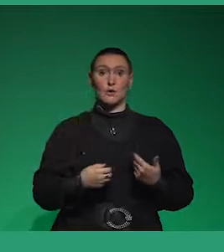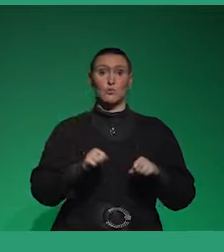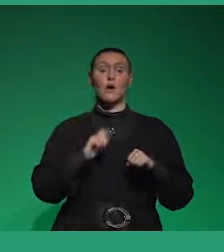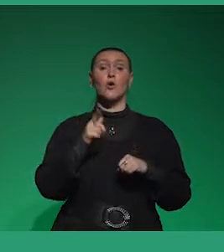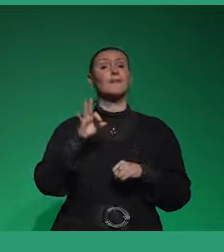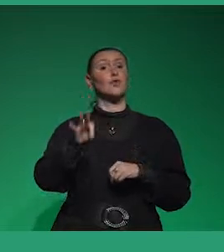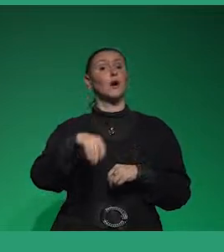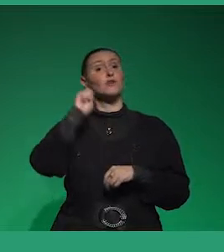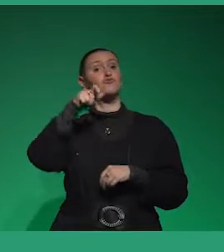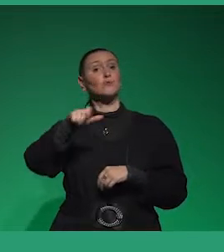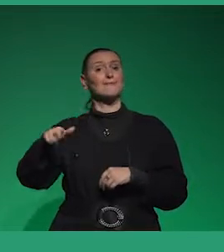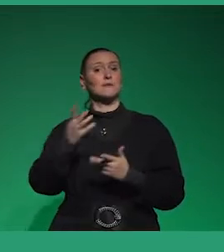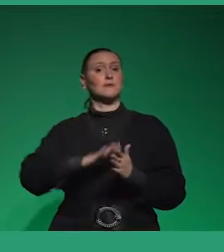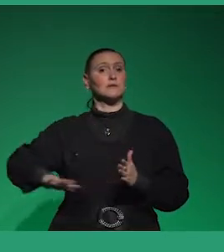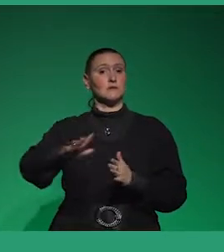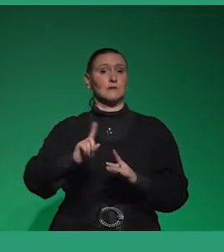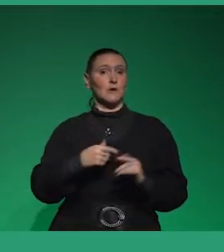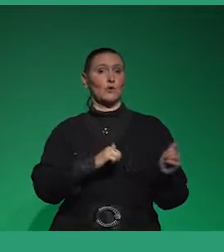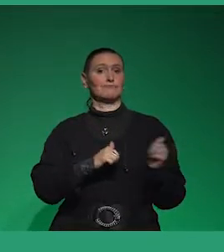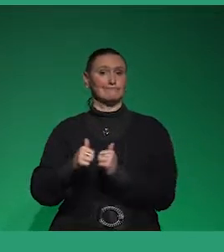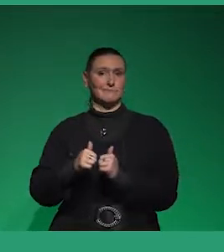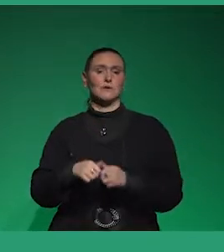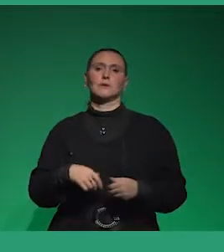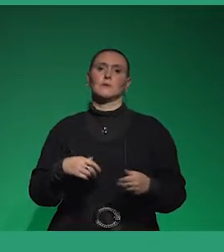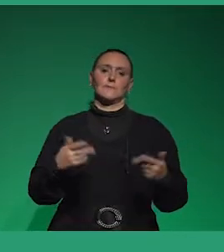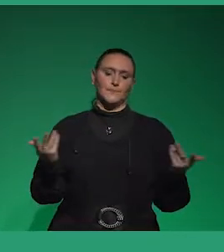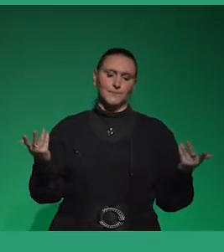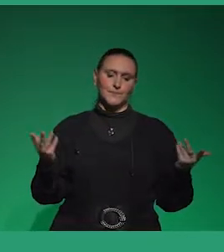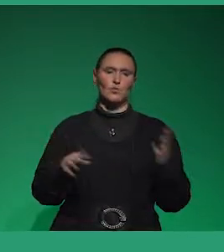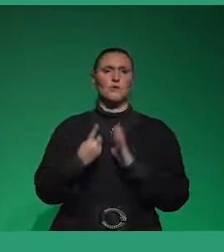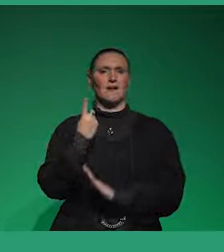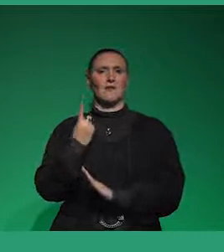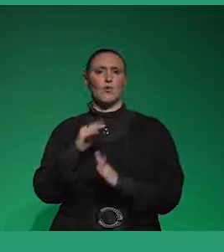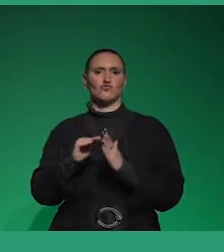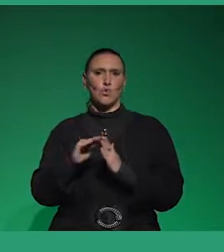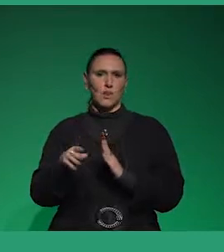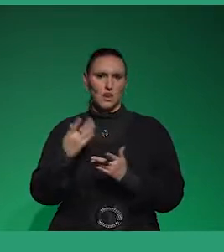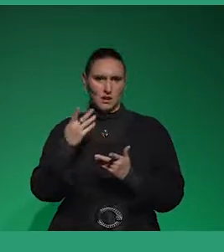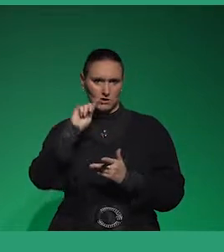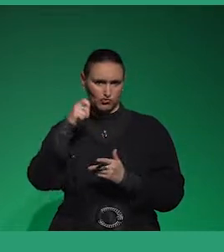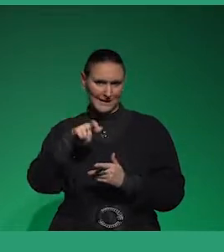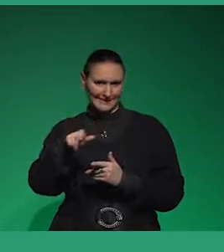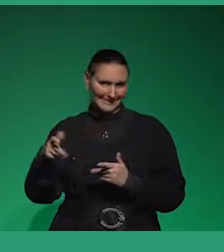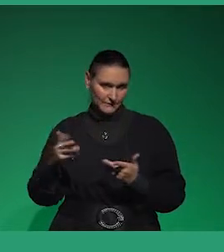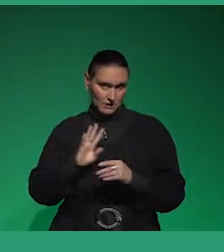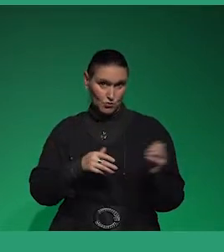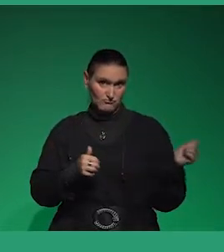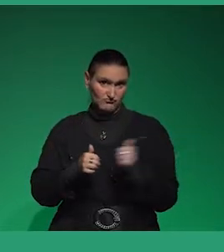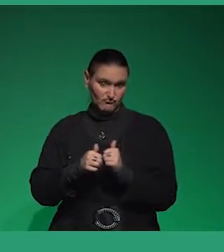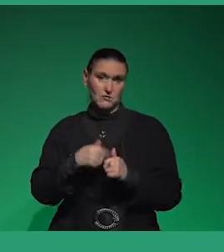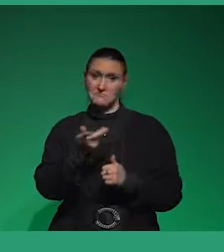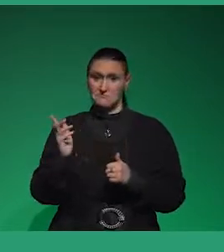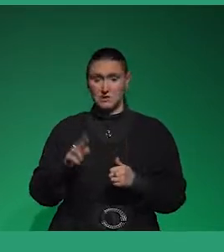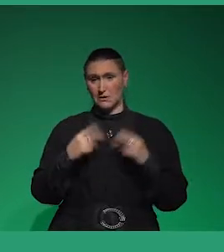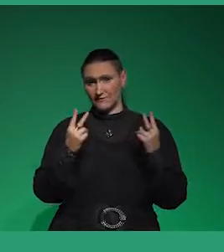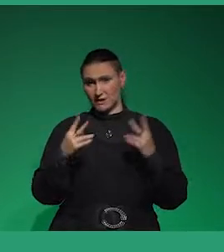students, university students, or high school students. Clara is talking to some high school students. That is very important